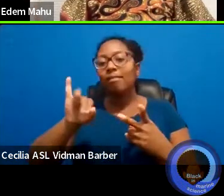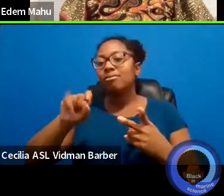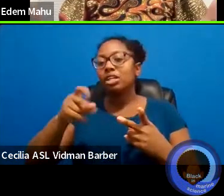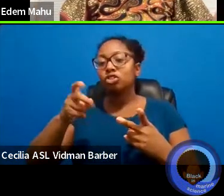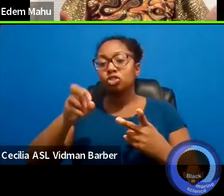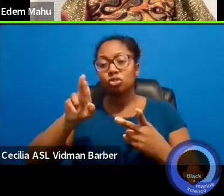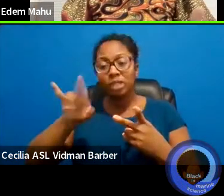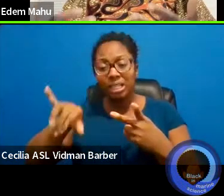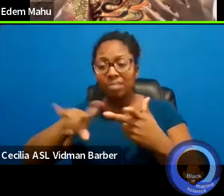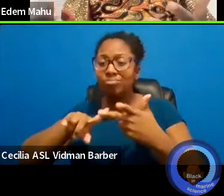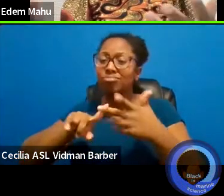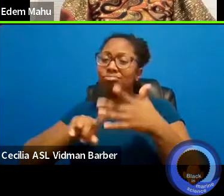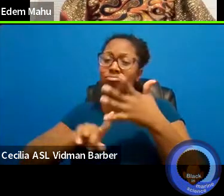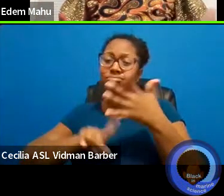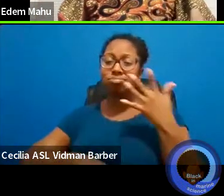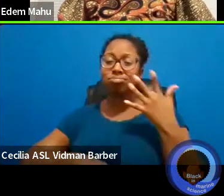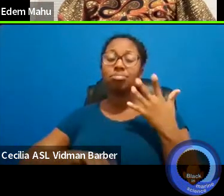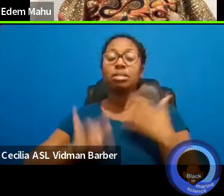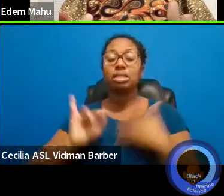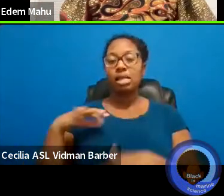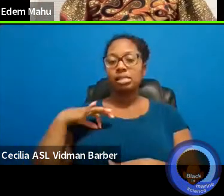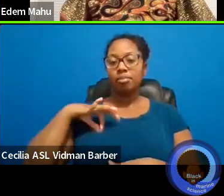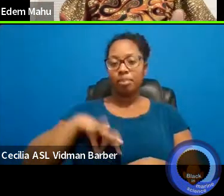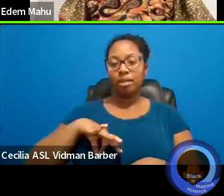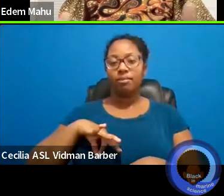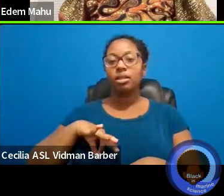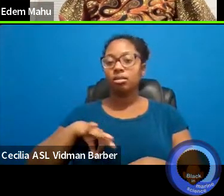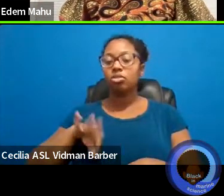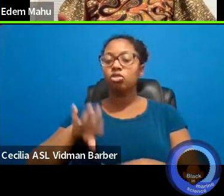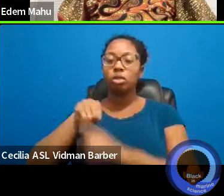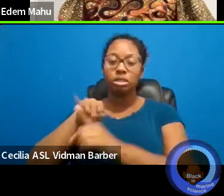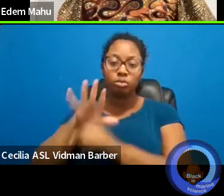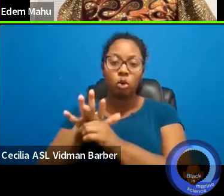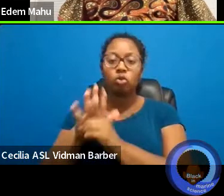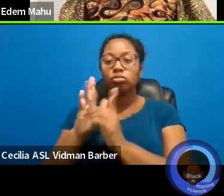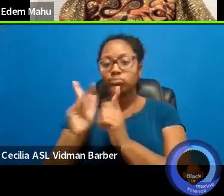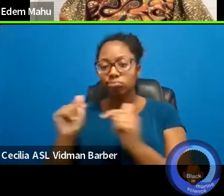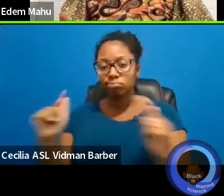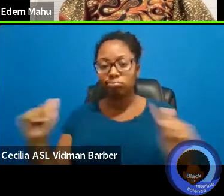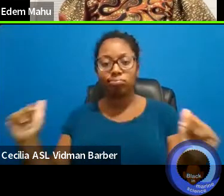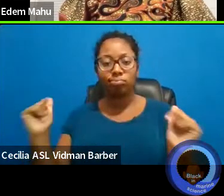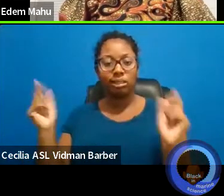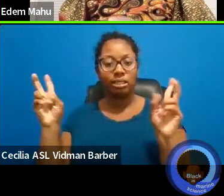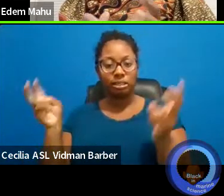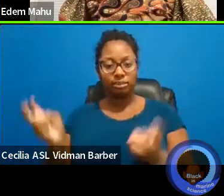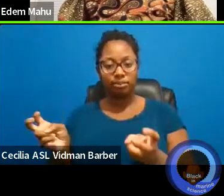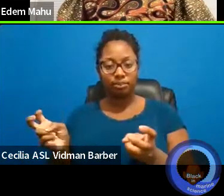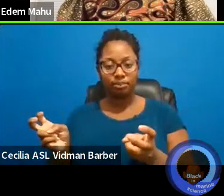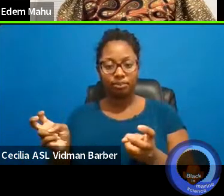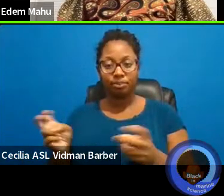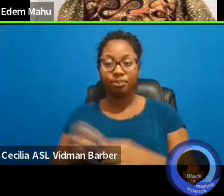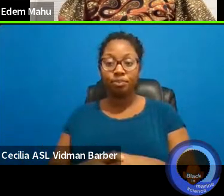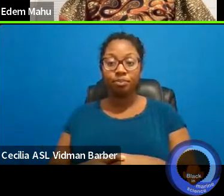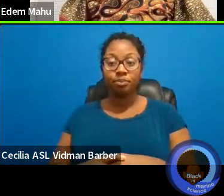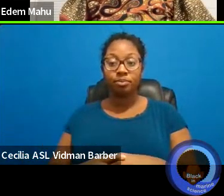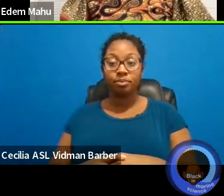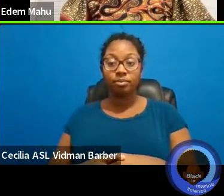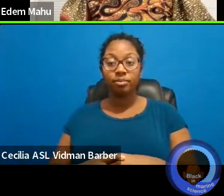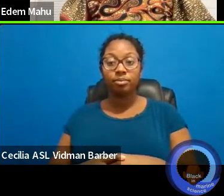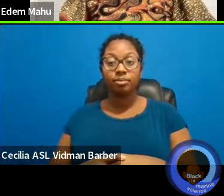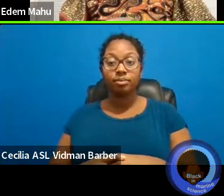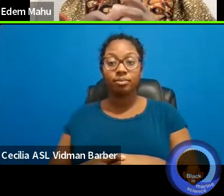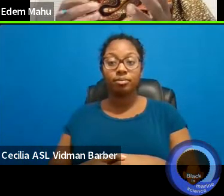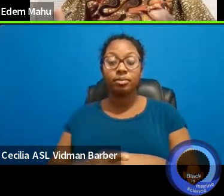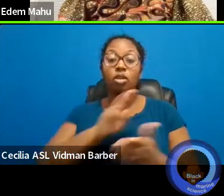the advantage that it gives us. You are exposed to a lot of things. The University of Cape Coast has